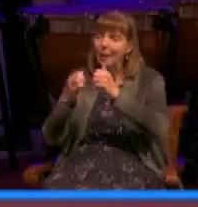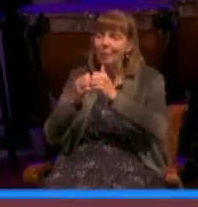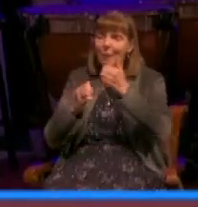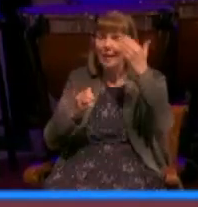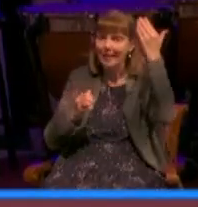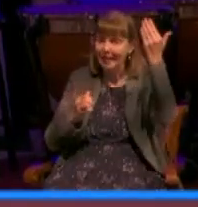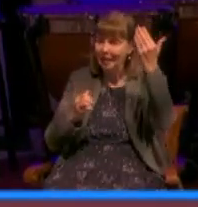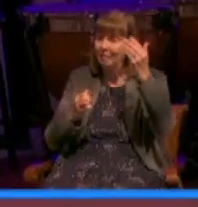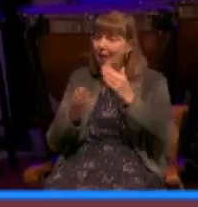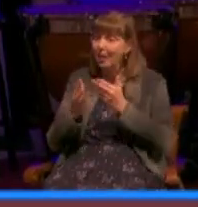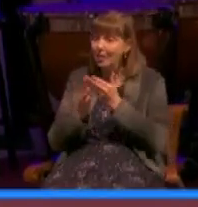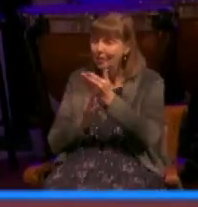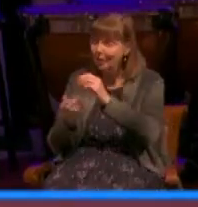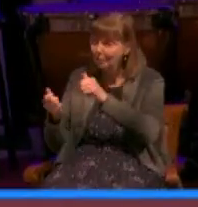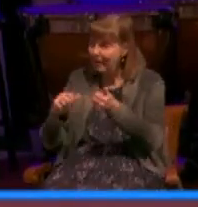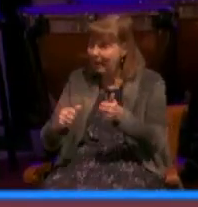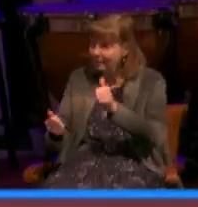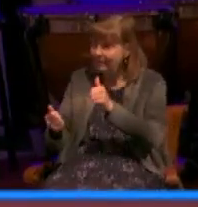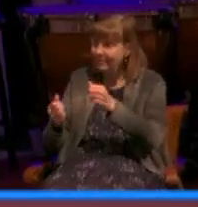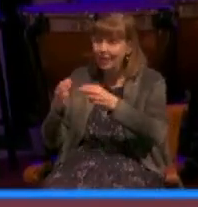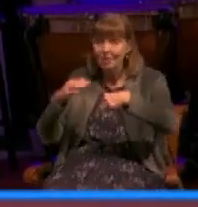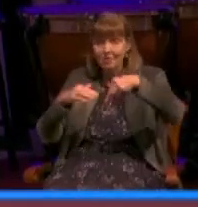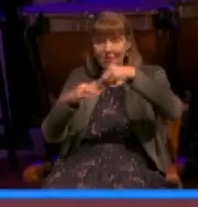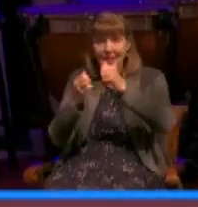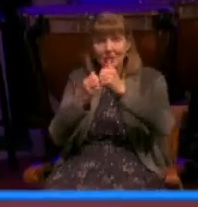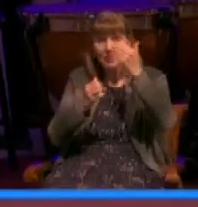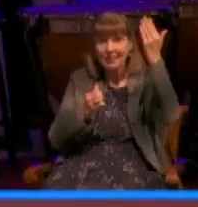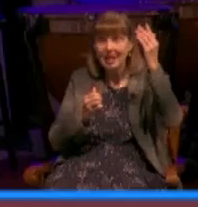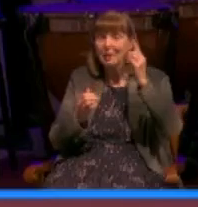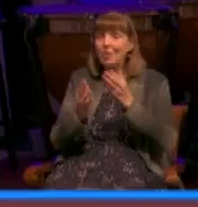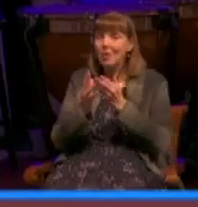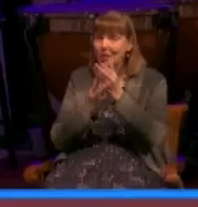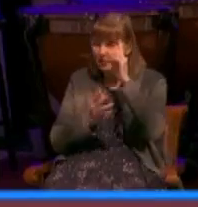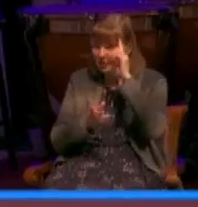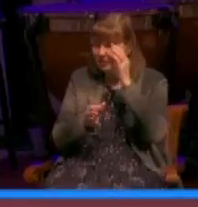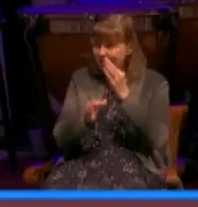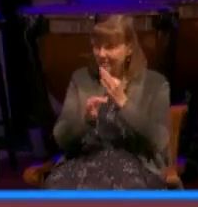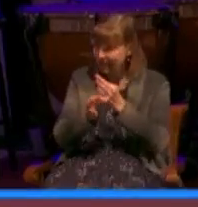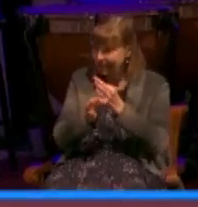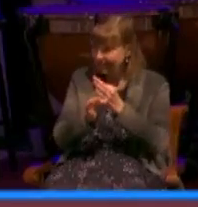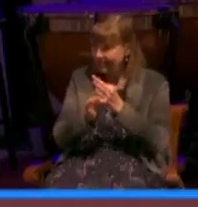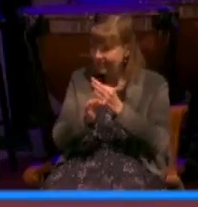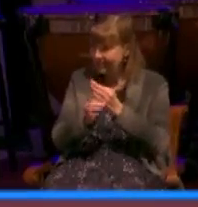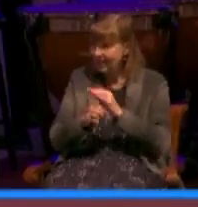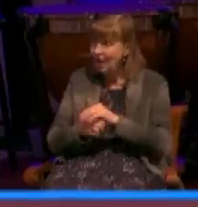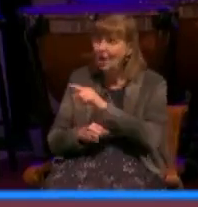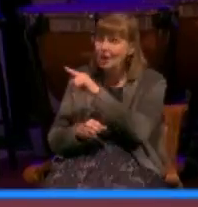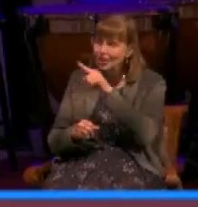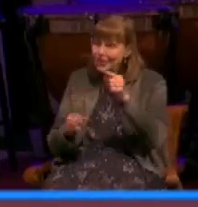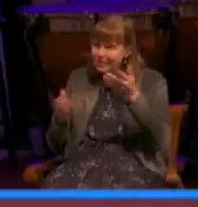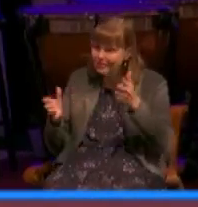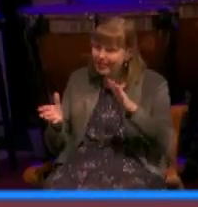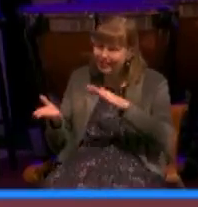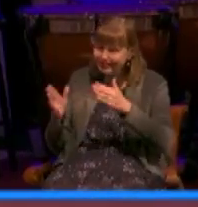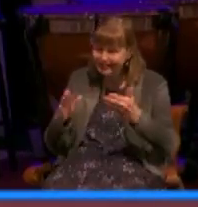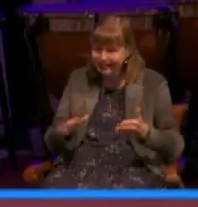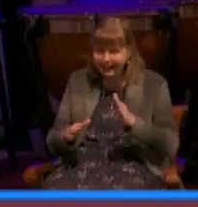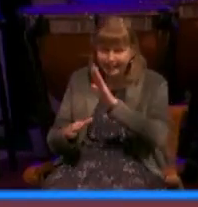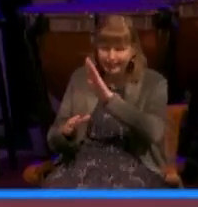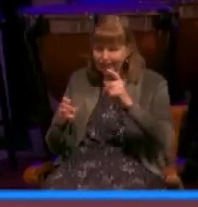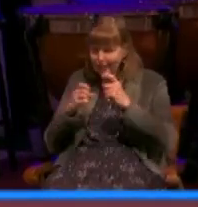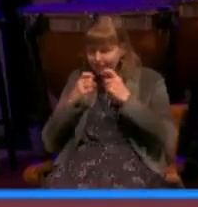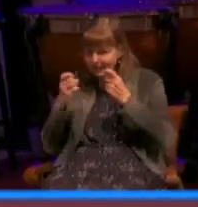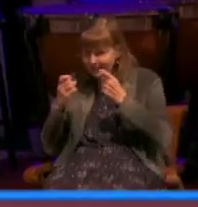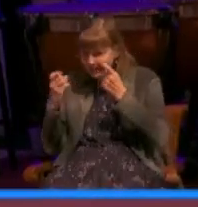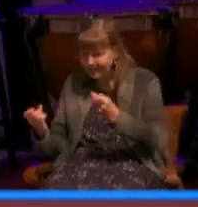through faith in the powerful working of God who raised him from the dead. You, who were dead in your trespasses and uncircumcised of your